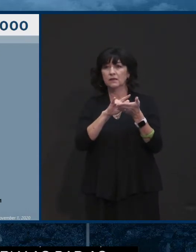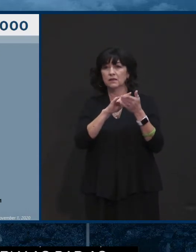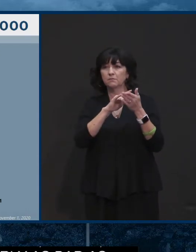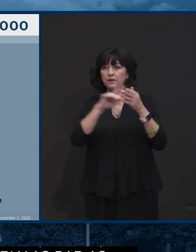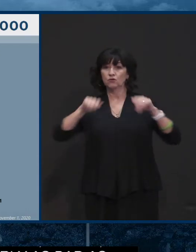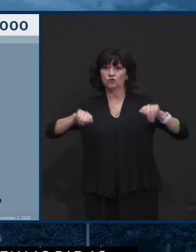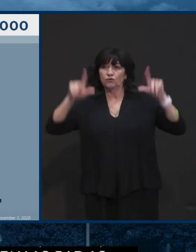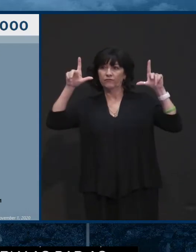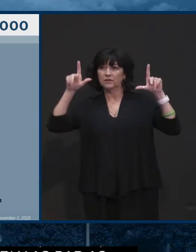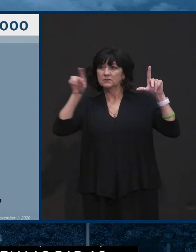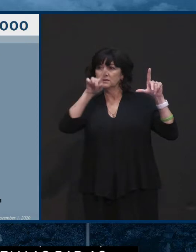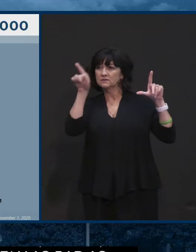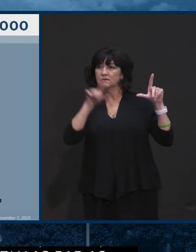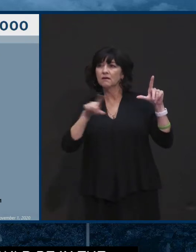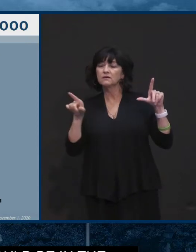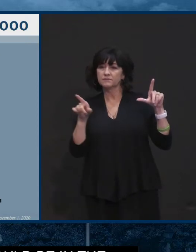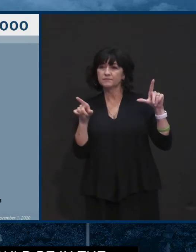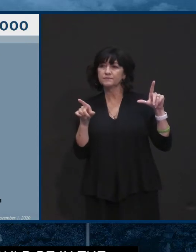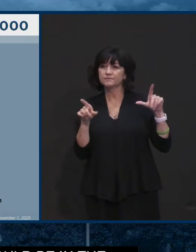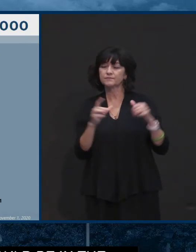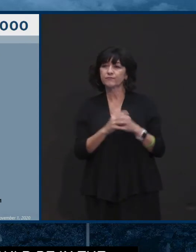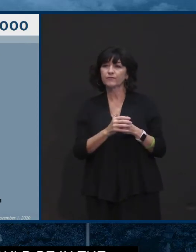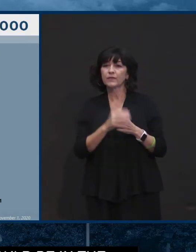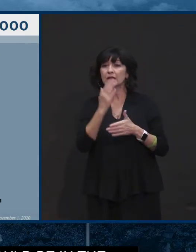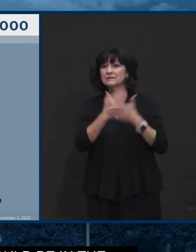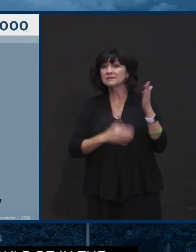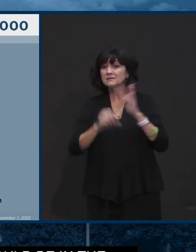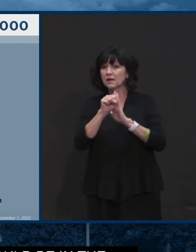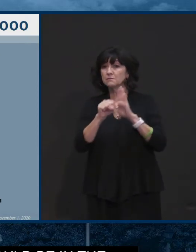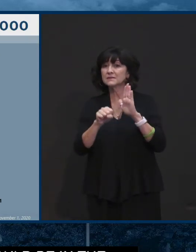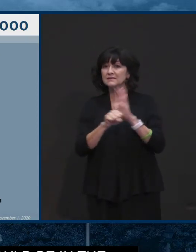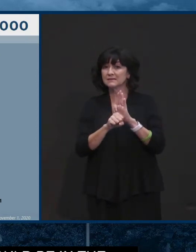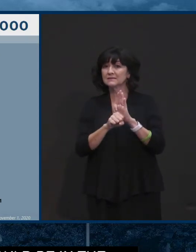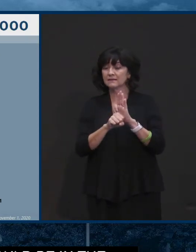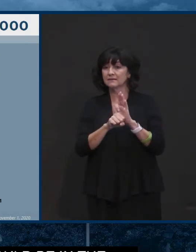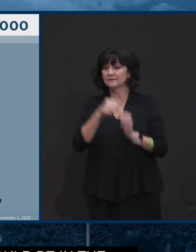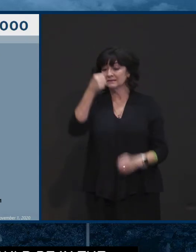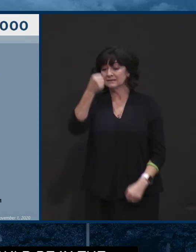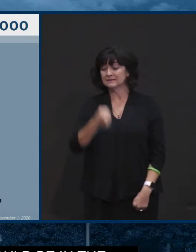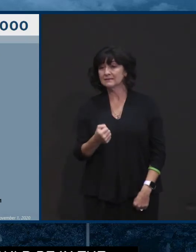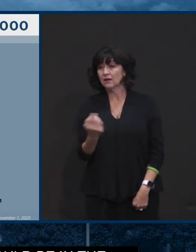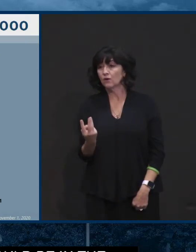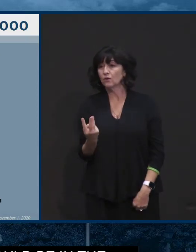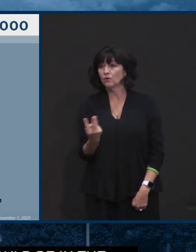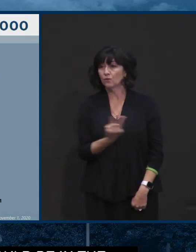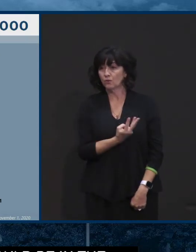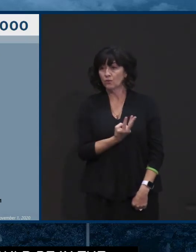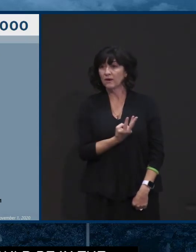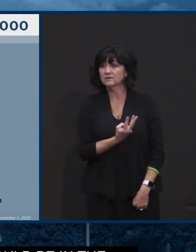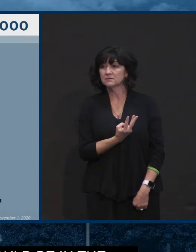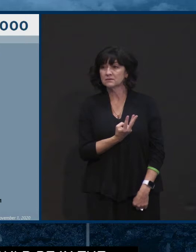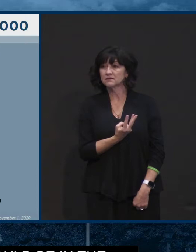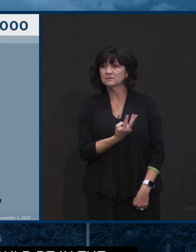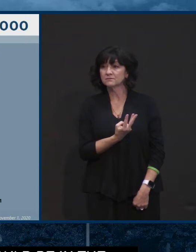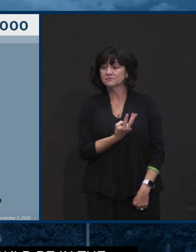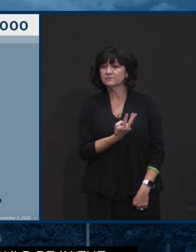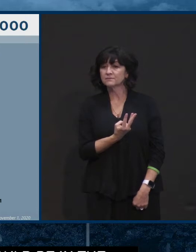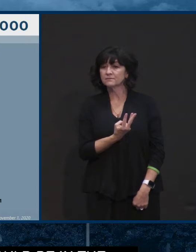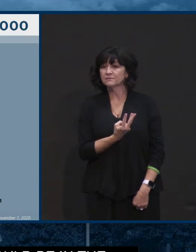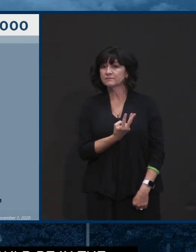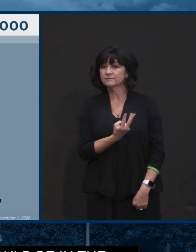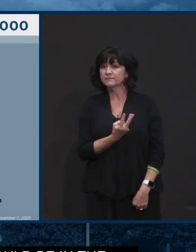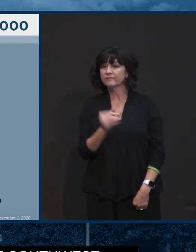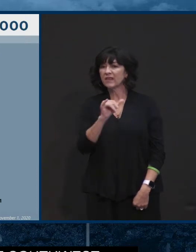slide, and some of the states in the Southwest going up towards